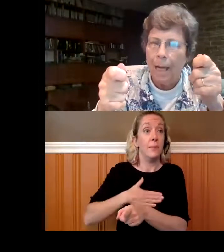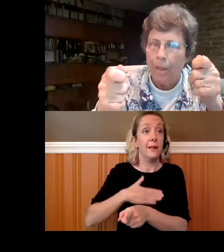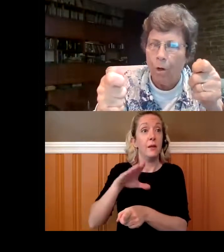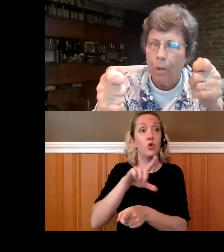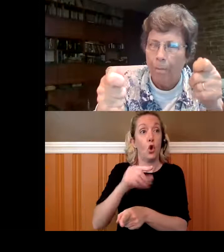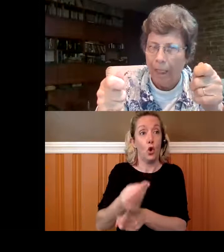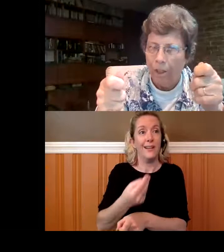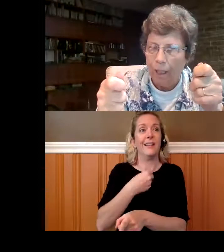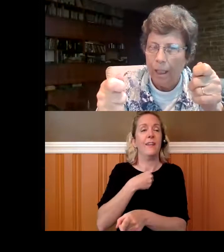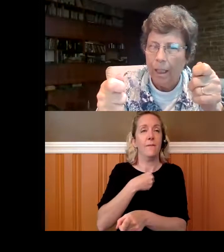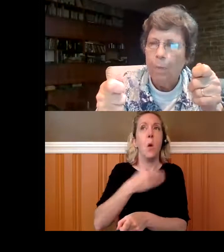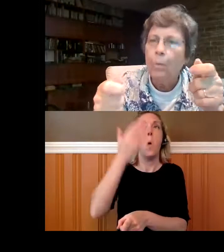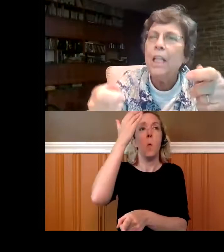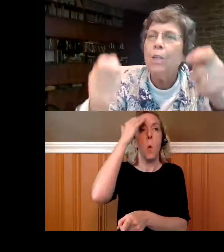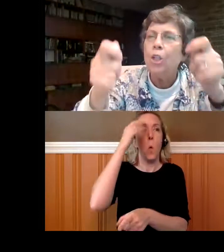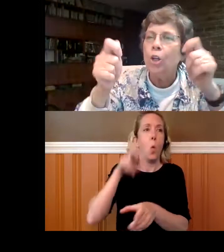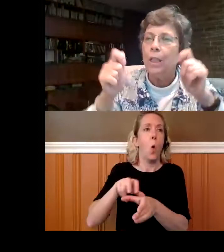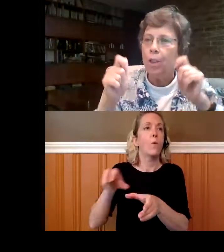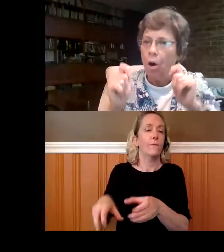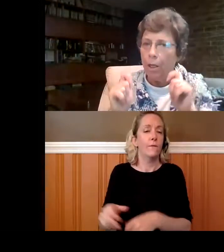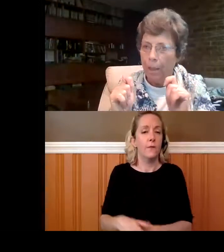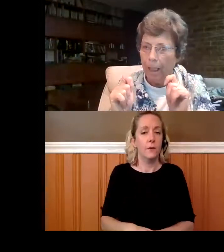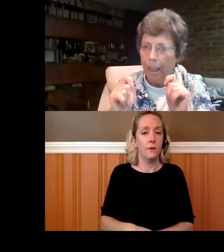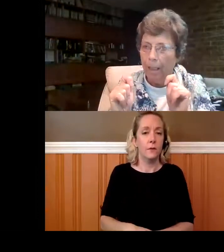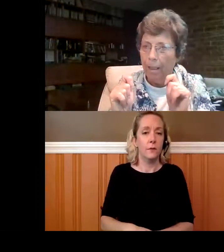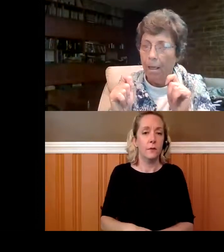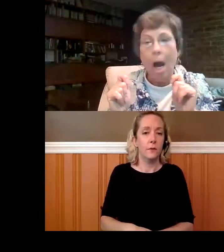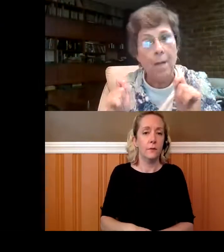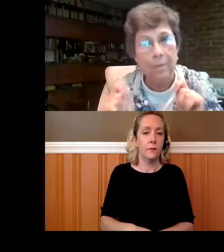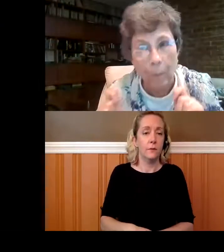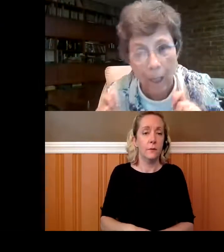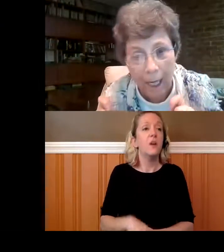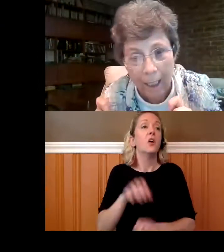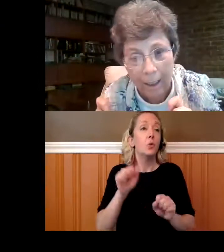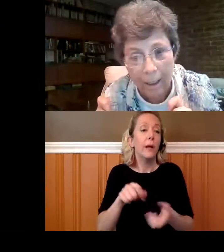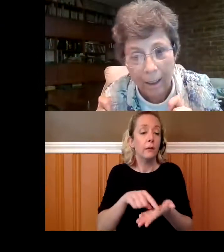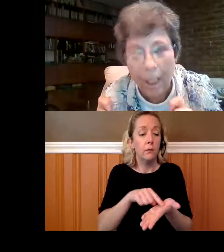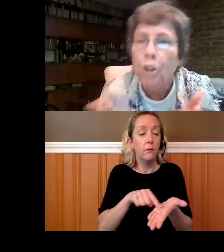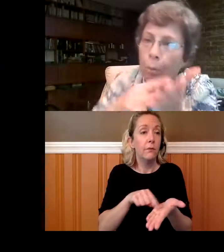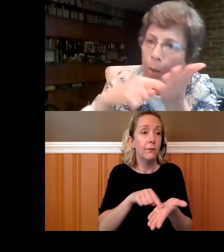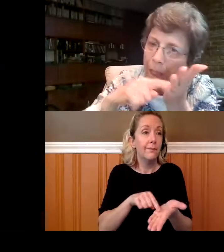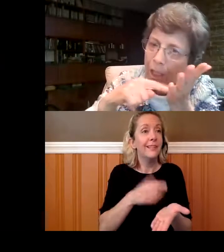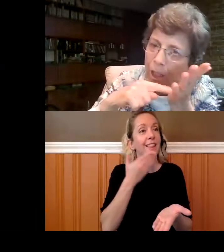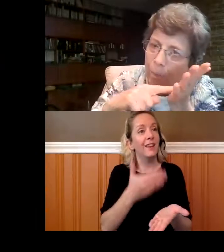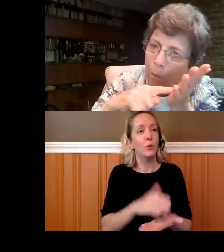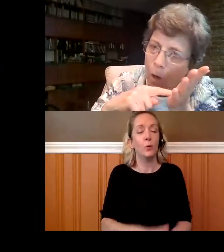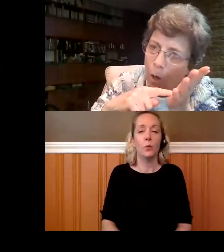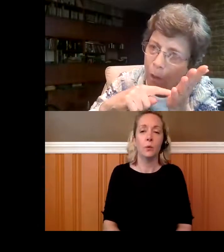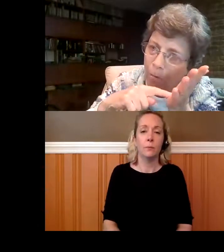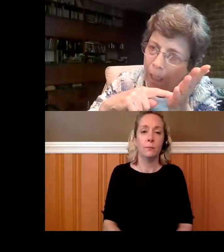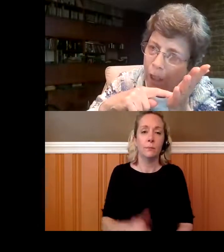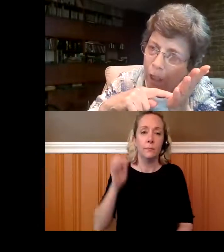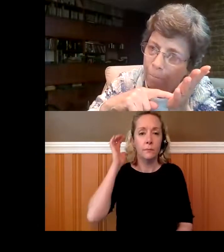card to me. I'm deaf and blind. You can print messages in my palm with a finger. Thank you.